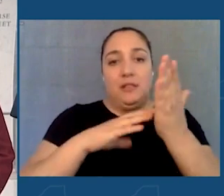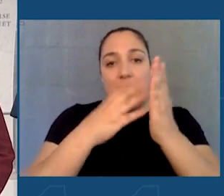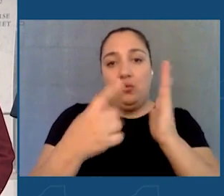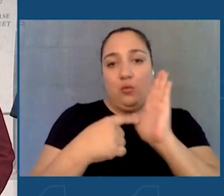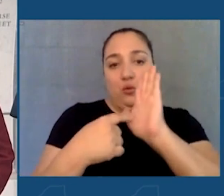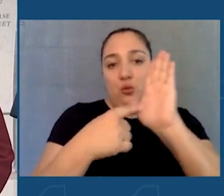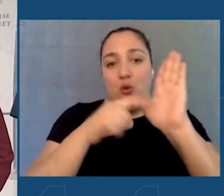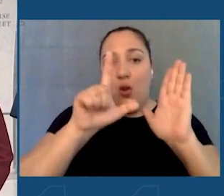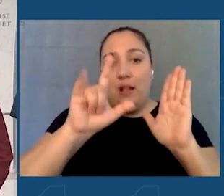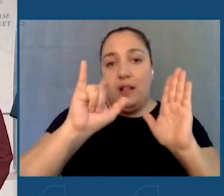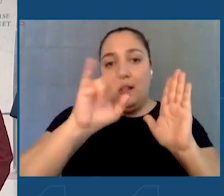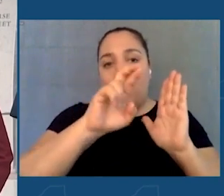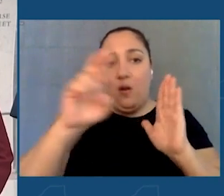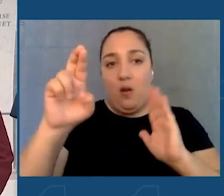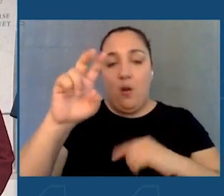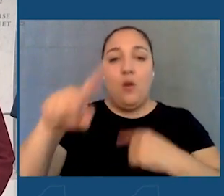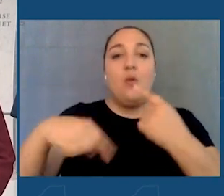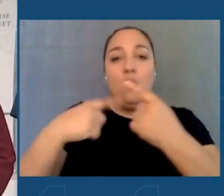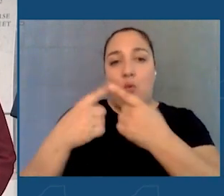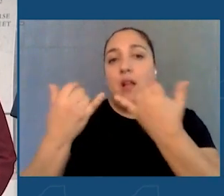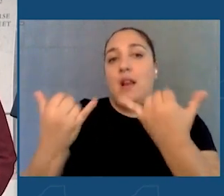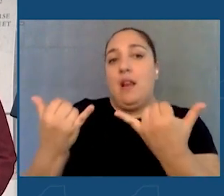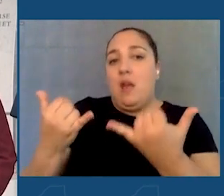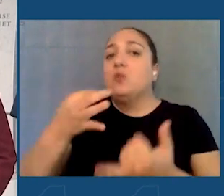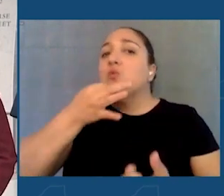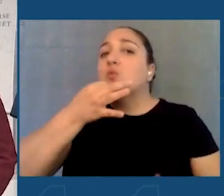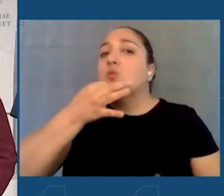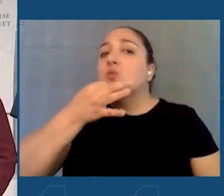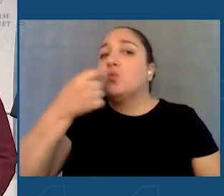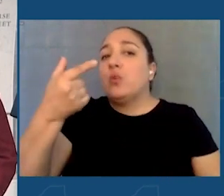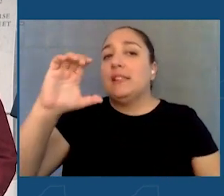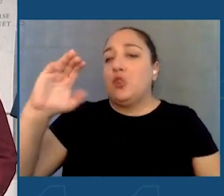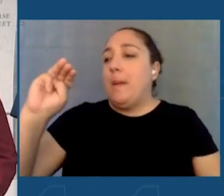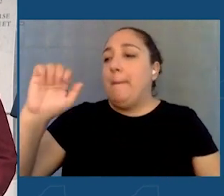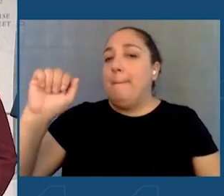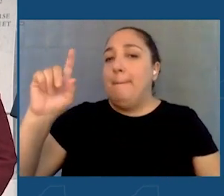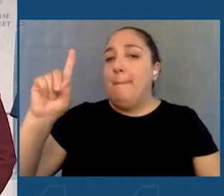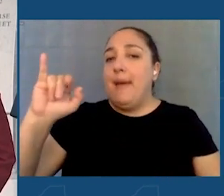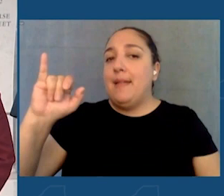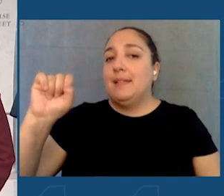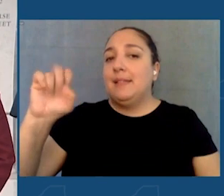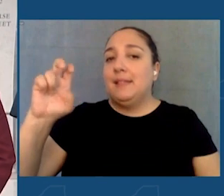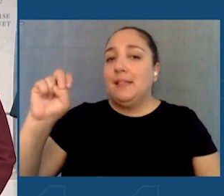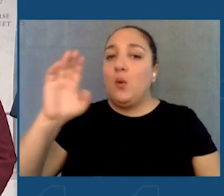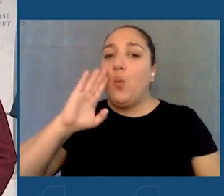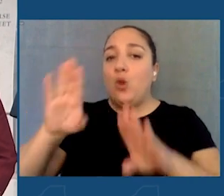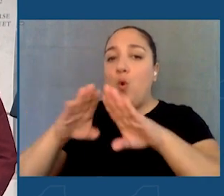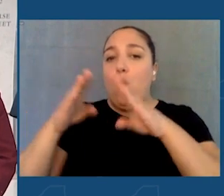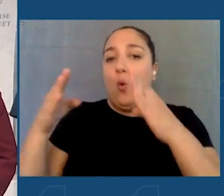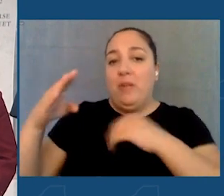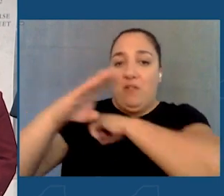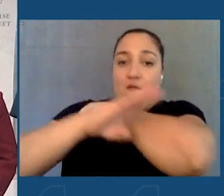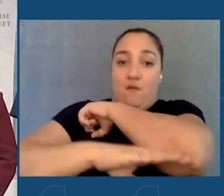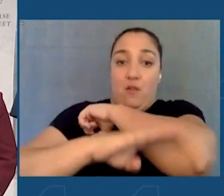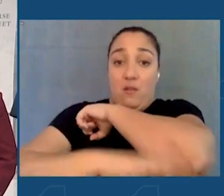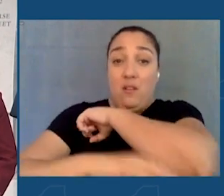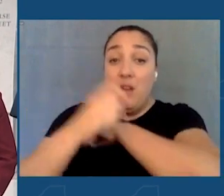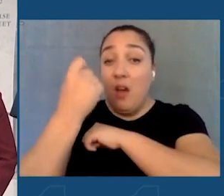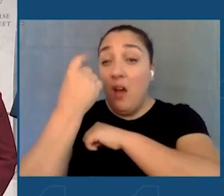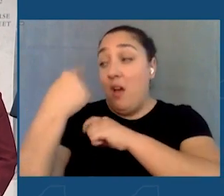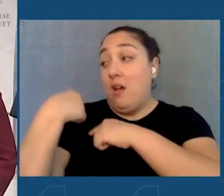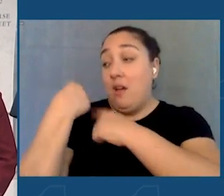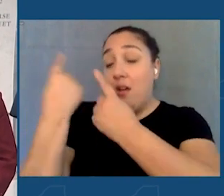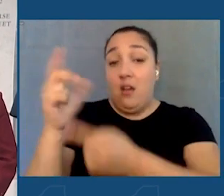opening of Grand Central Madison Terminal this fall. This is the first time in more than 30 years that the Long Island Railroad has taken a